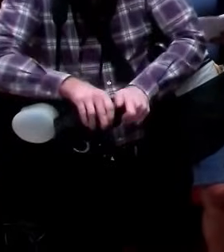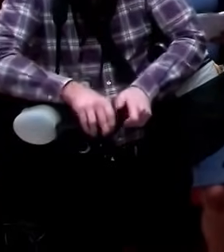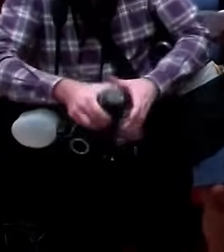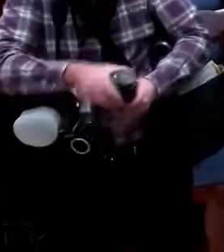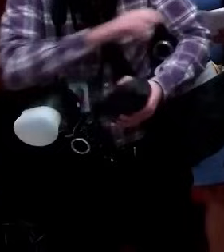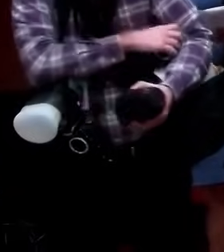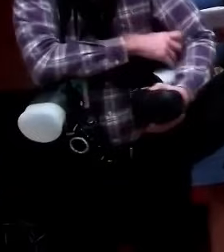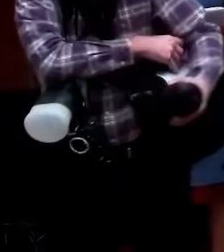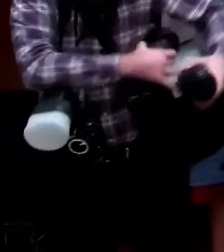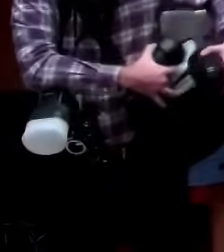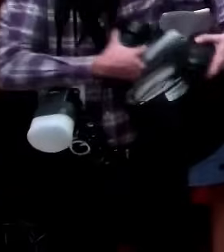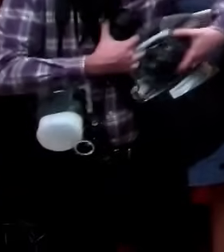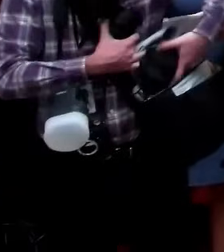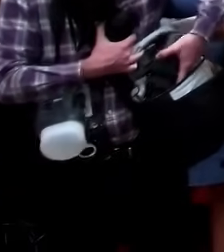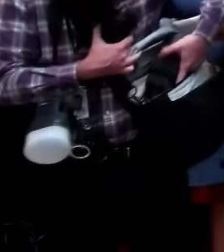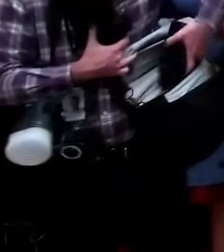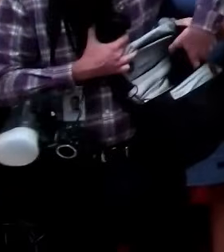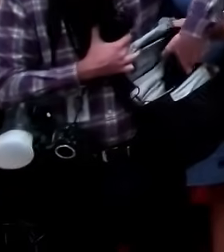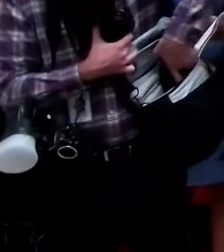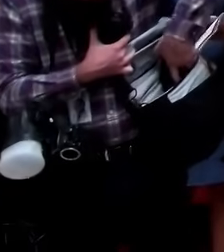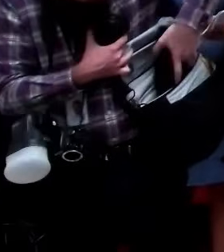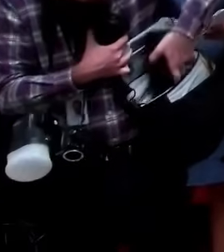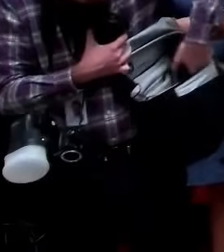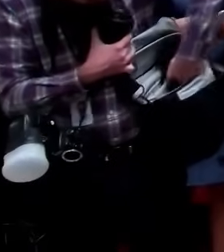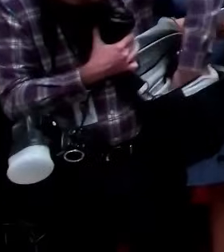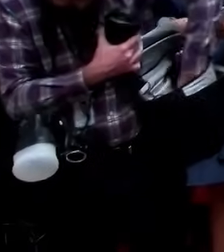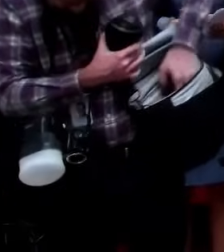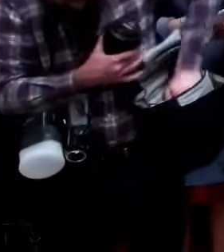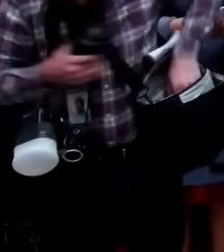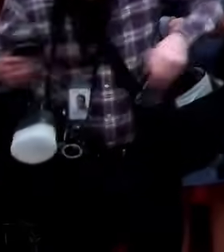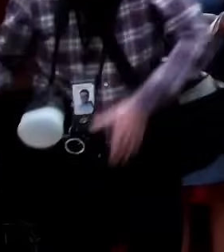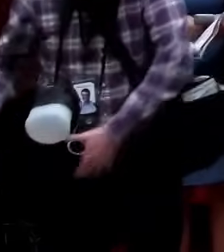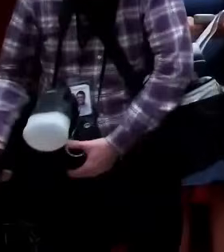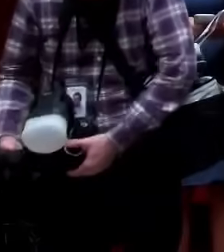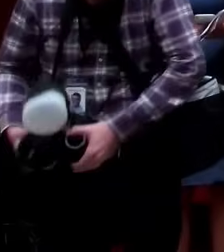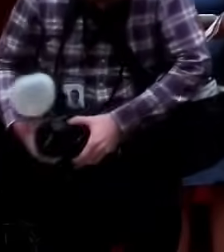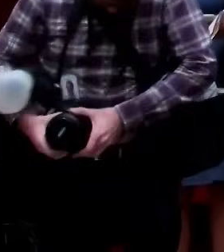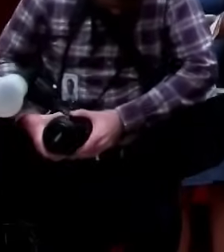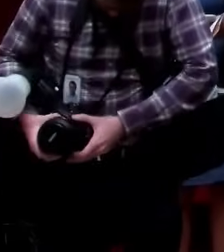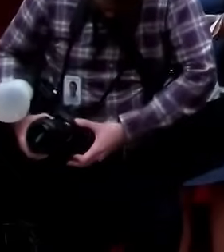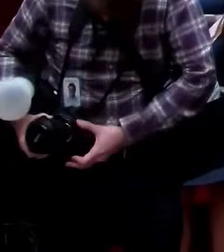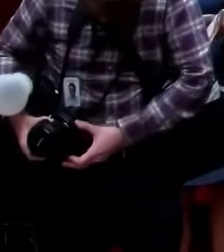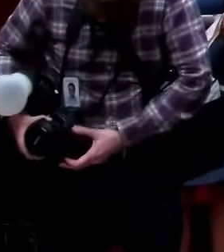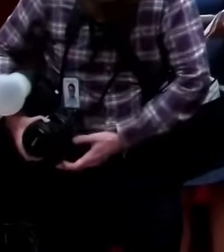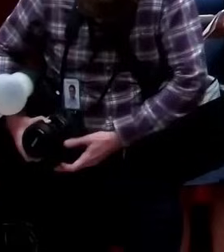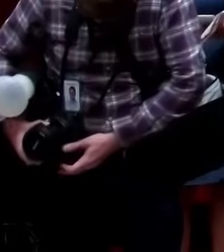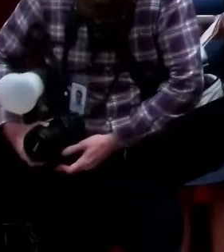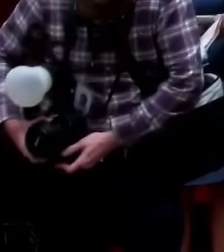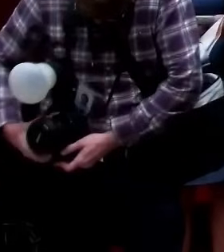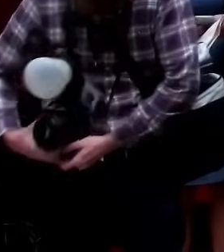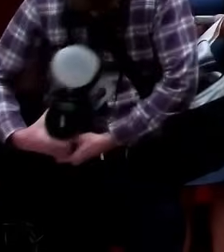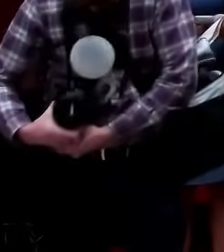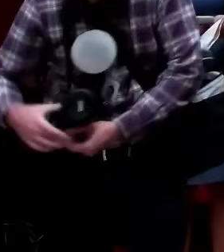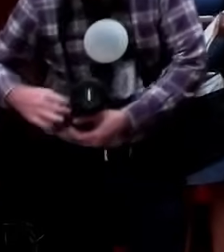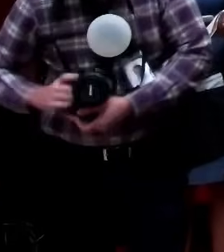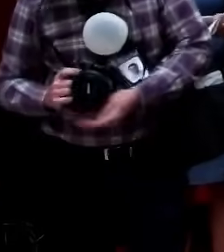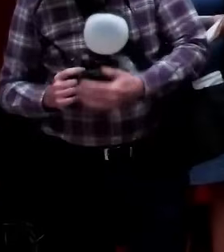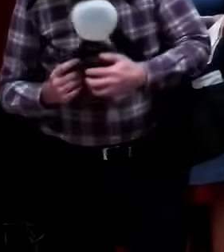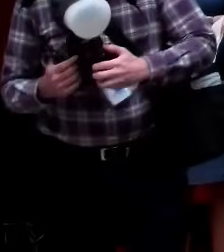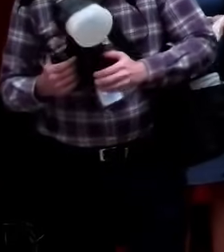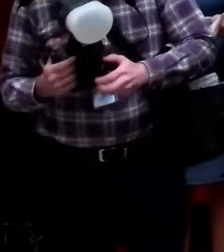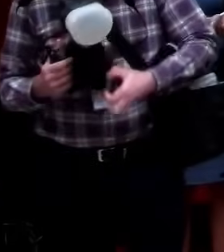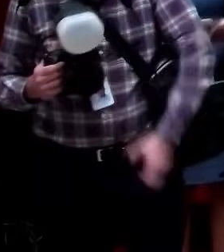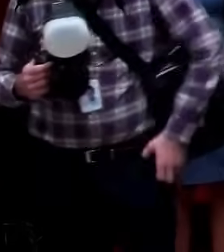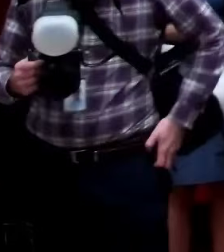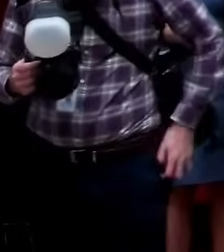noise. Now is the time to kindly silence those devices. Thank you for doing that. We